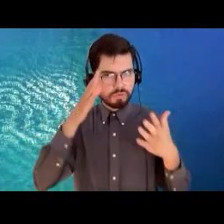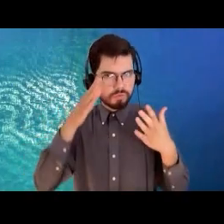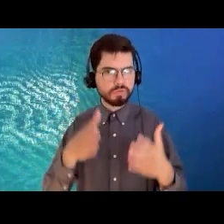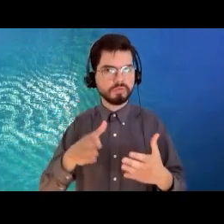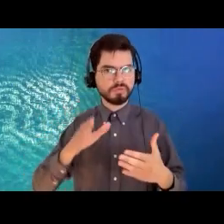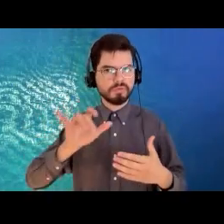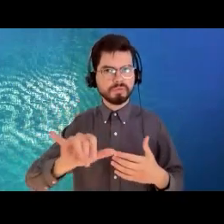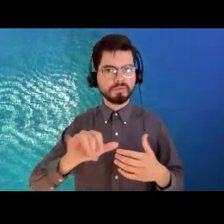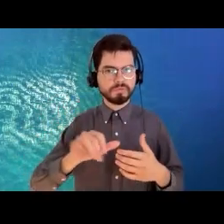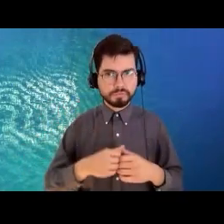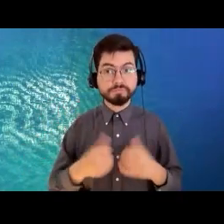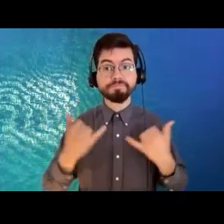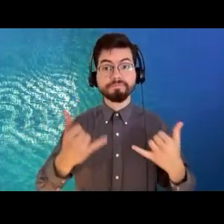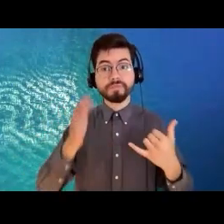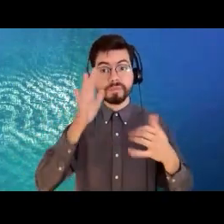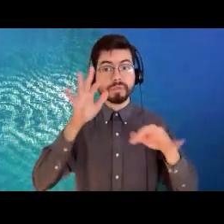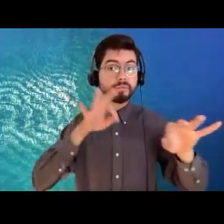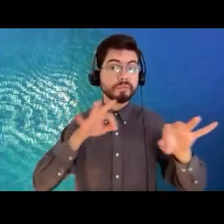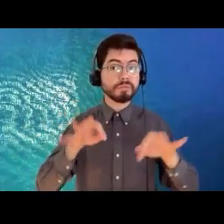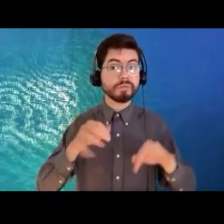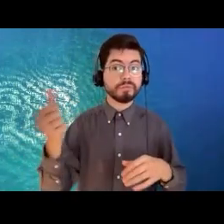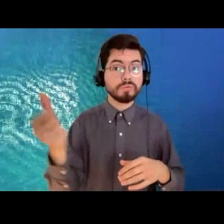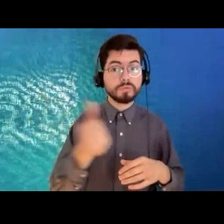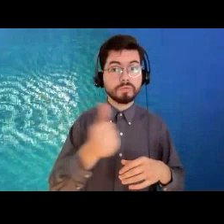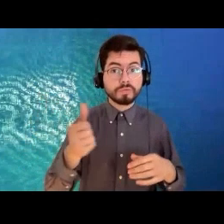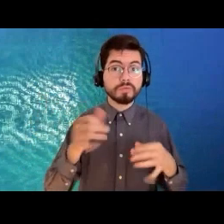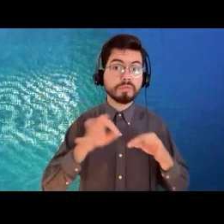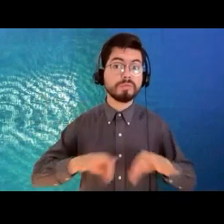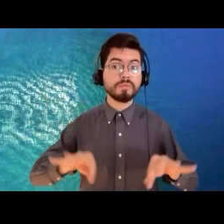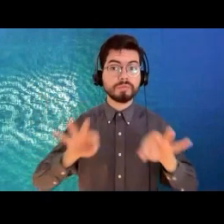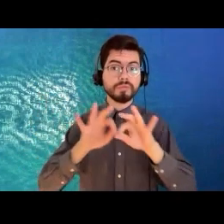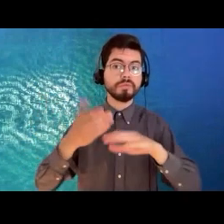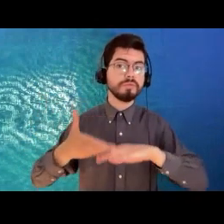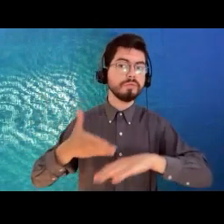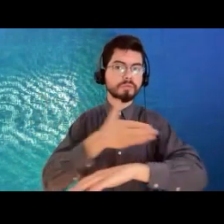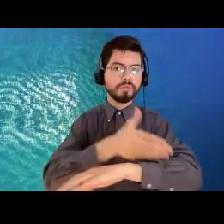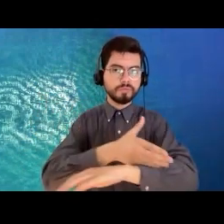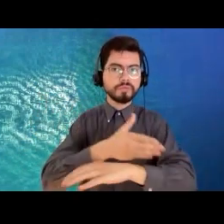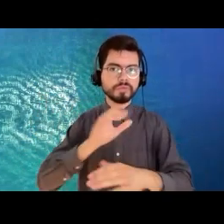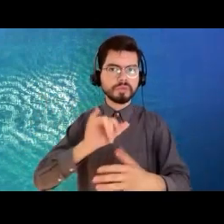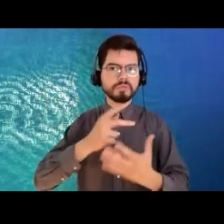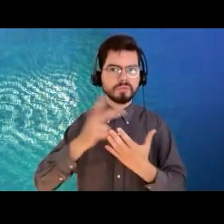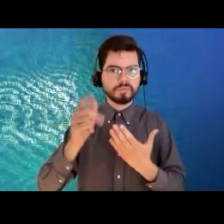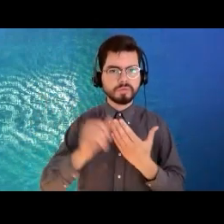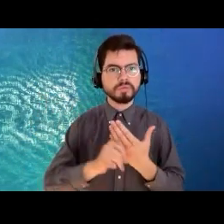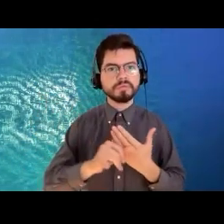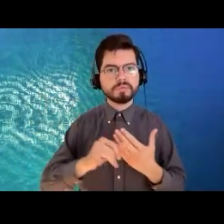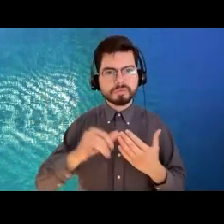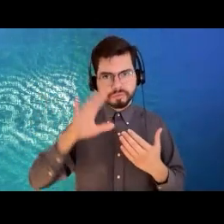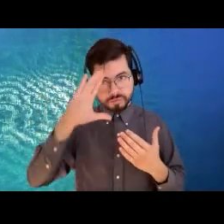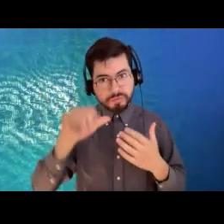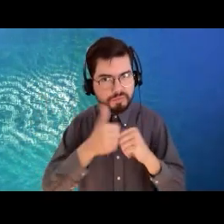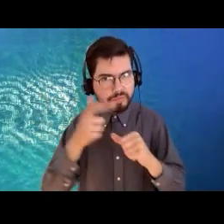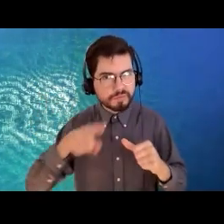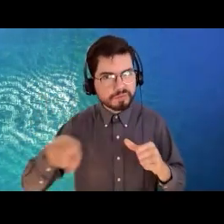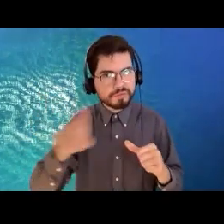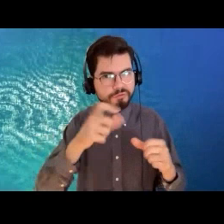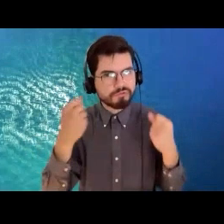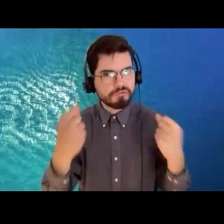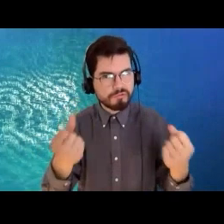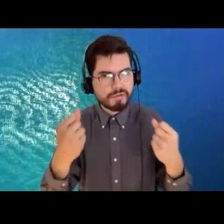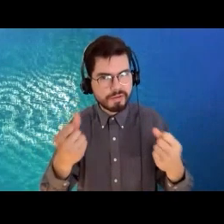about transportation improvement projects this morning. I'm thinking most of y'all do drive and you use our roads and you use the